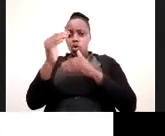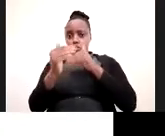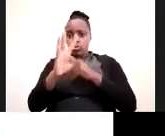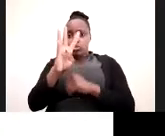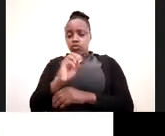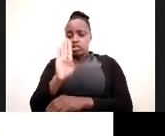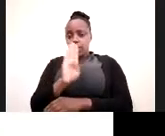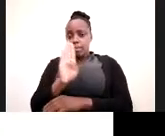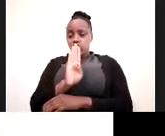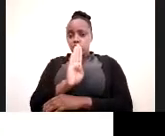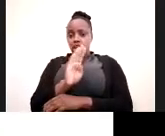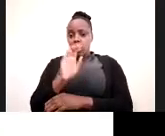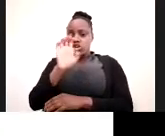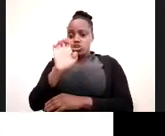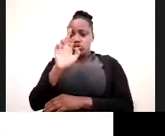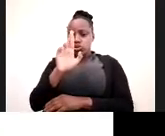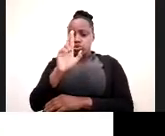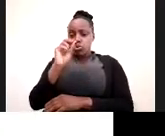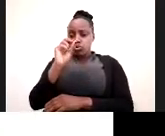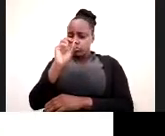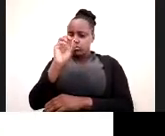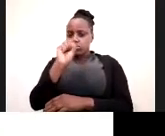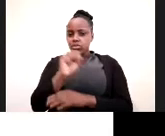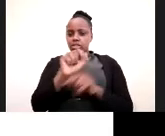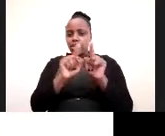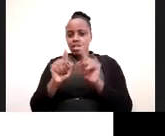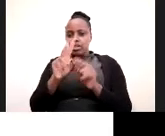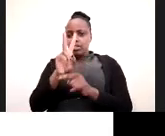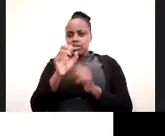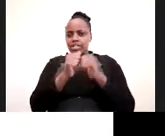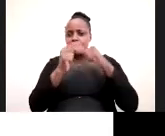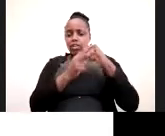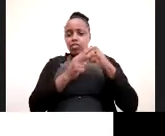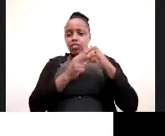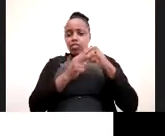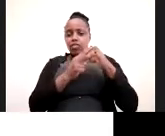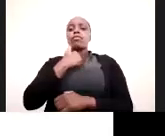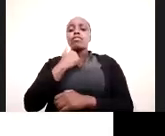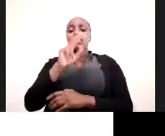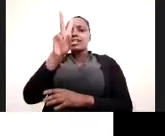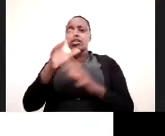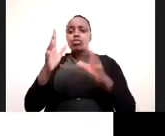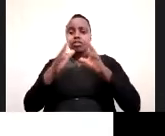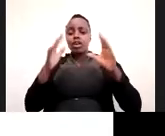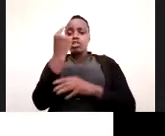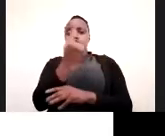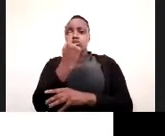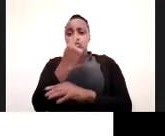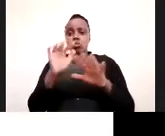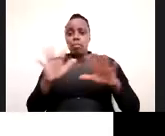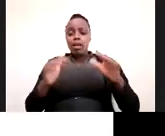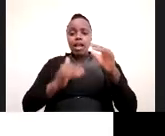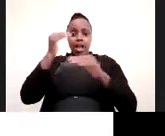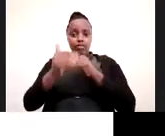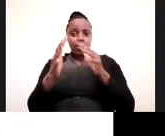euros in the EU27, and the European Union is the second largest single market after the US, and